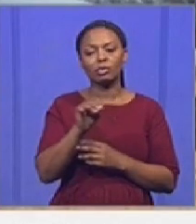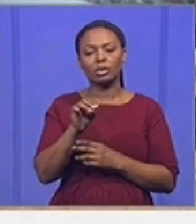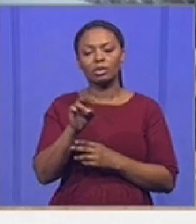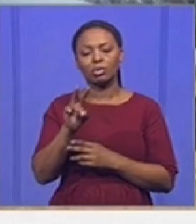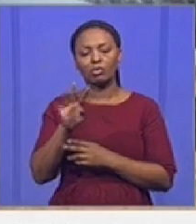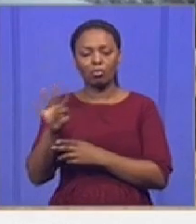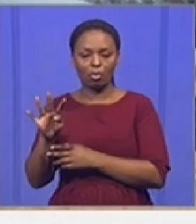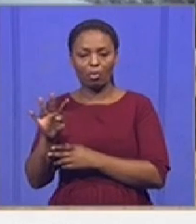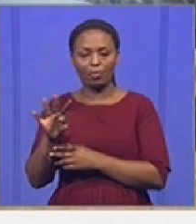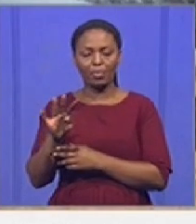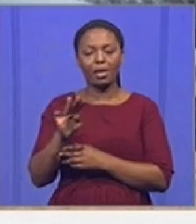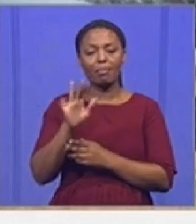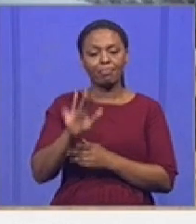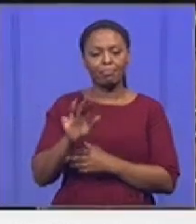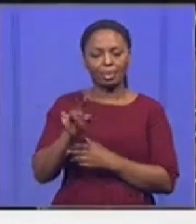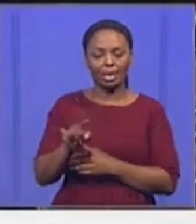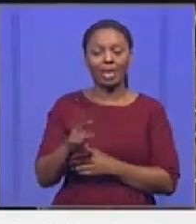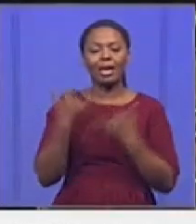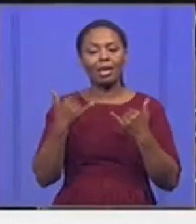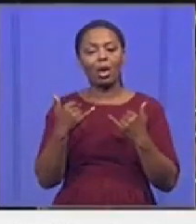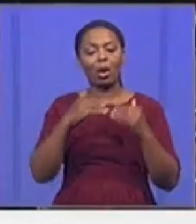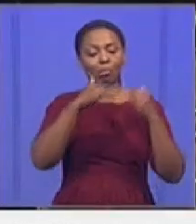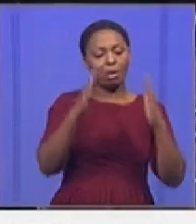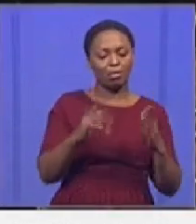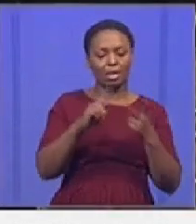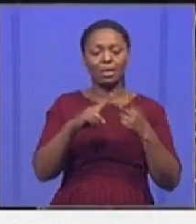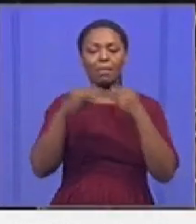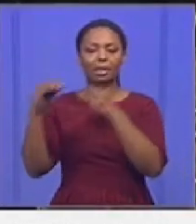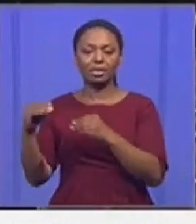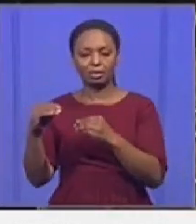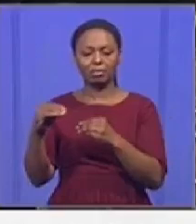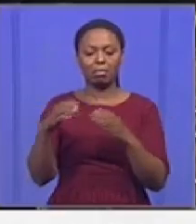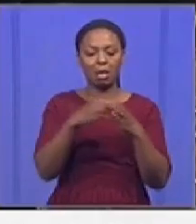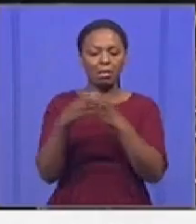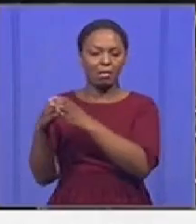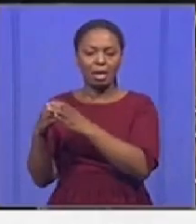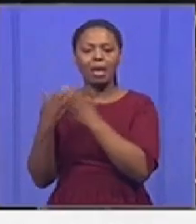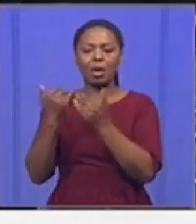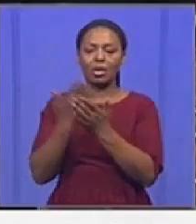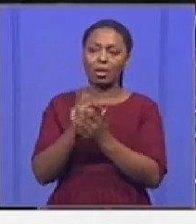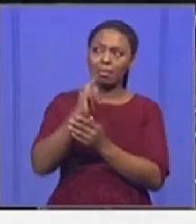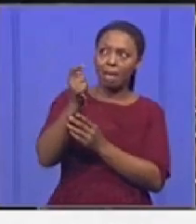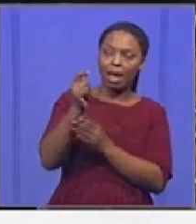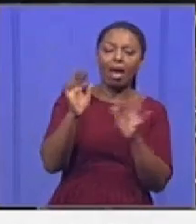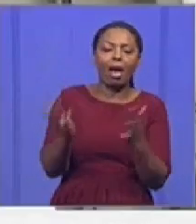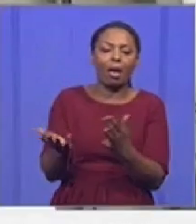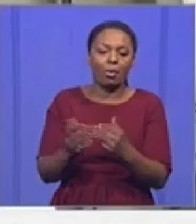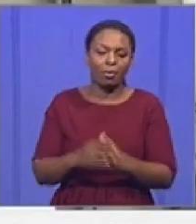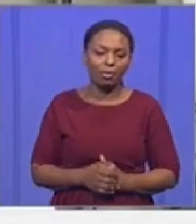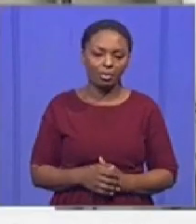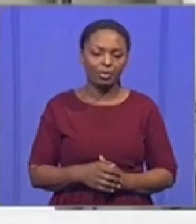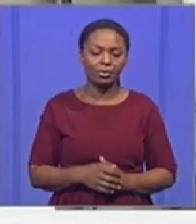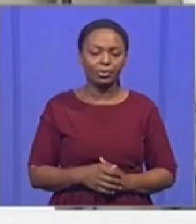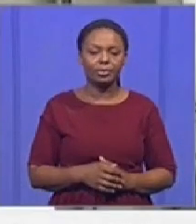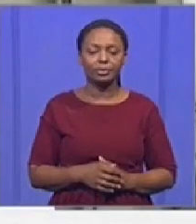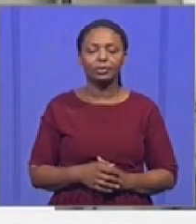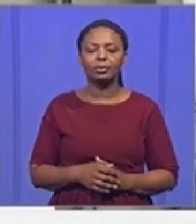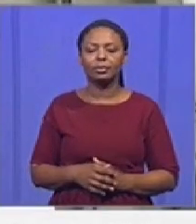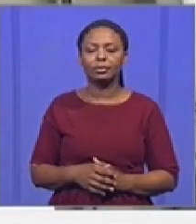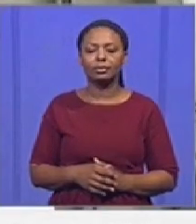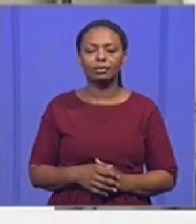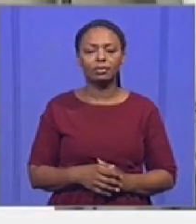na le matshwenyego tebang le gore dikgwebo potlana le malapa sa itsholelang di tla kgona go duelela seo jang. Most of our